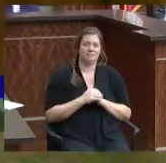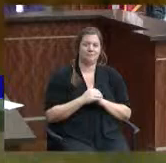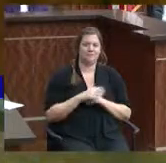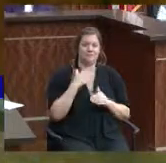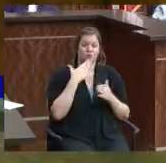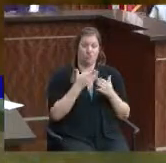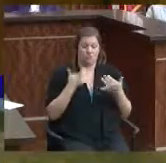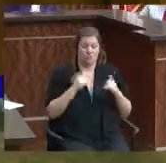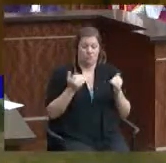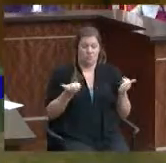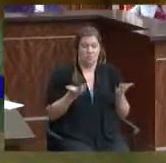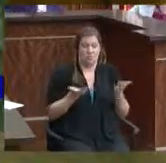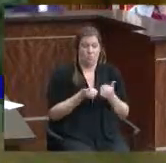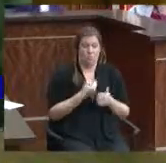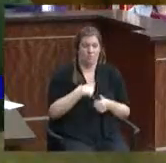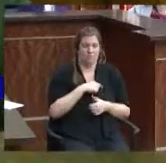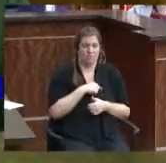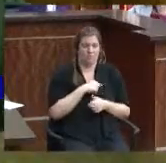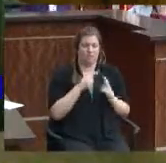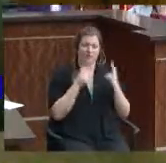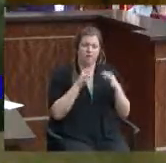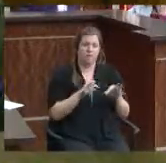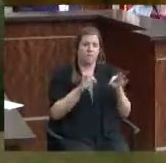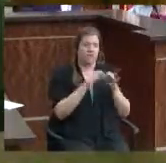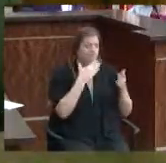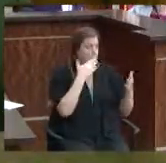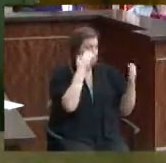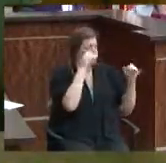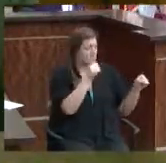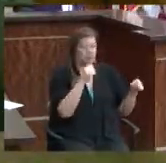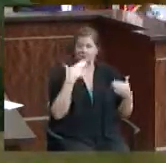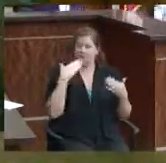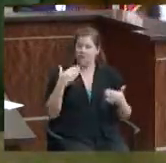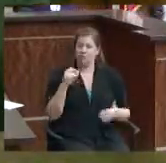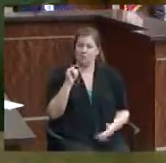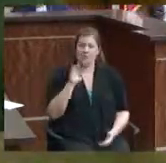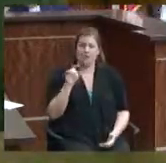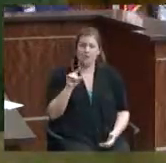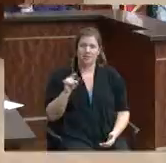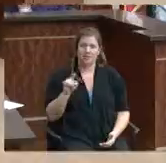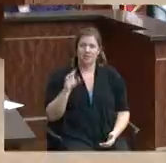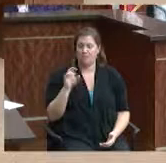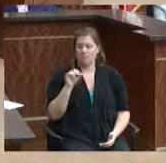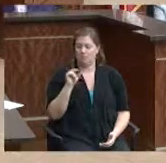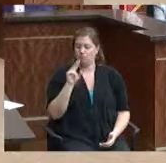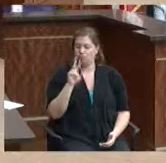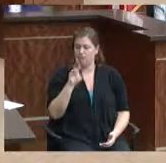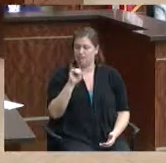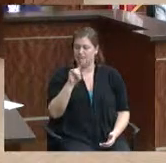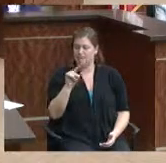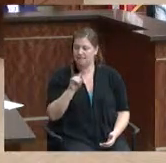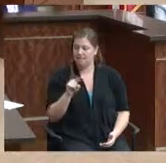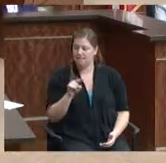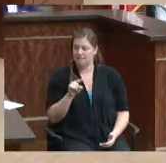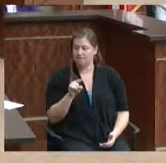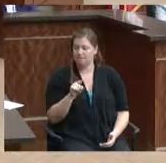Good that she's still with us. That completes my report, Mr. President. Thank you, Councilman Les. Councilman Ricks?